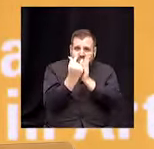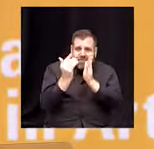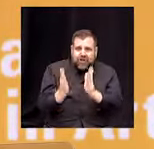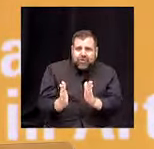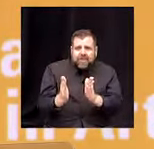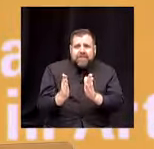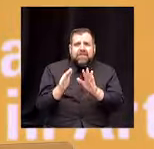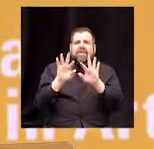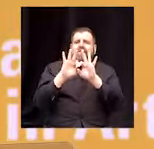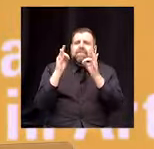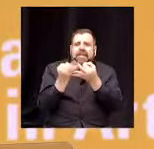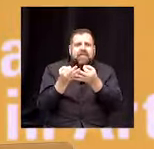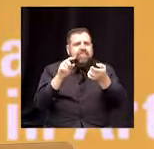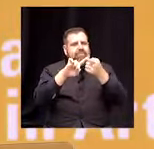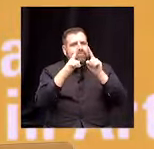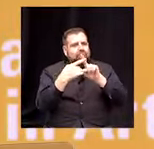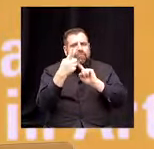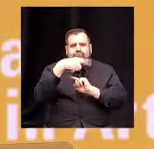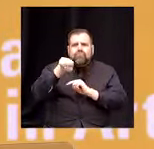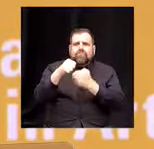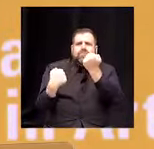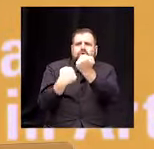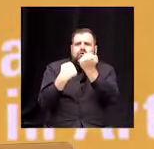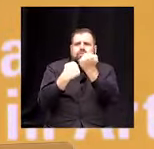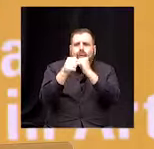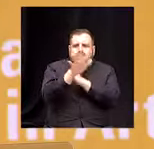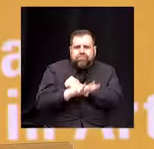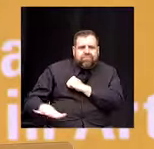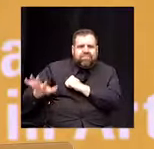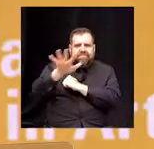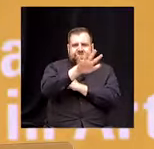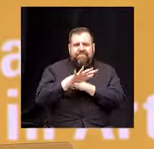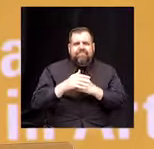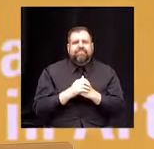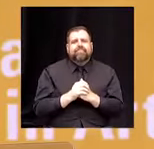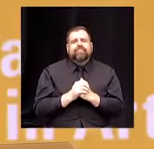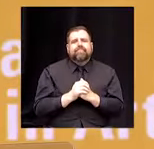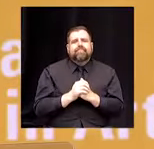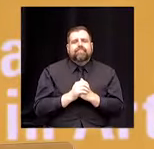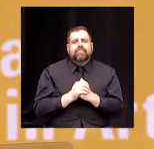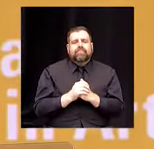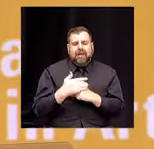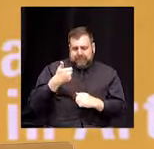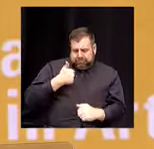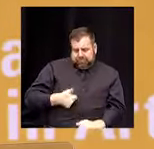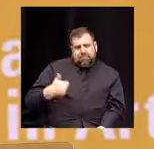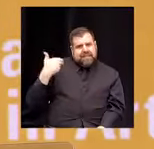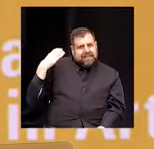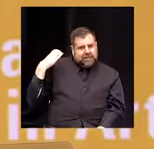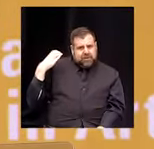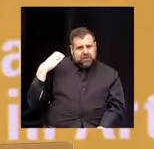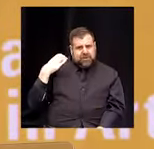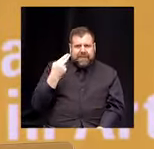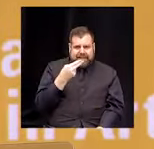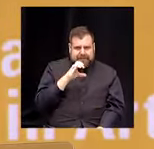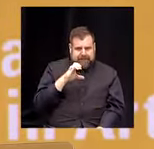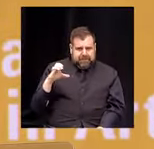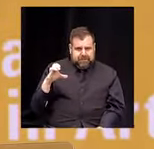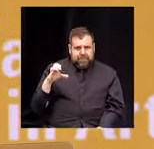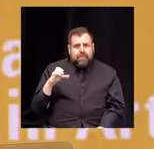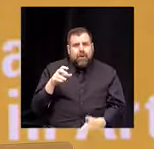families and friends who have supported you along your way. Now, as Chancellor of Houston Community College,